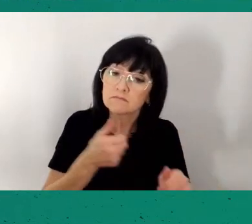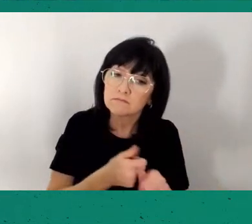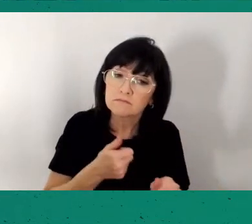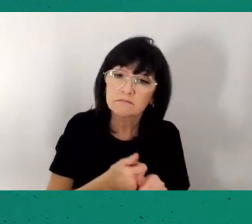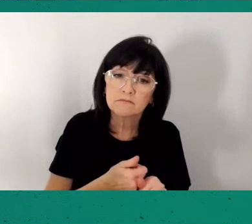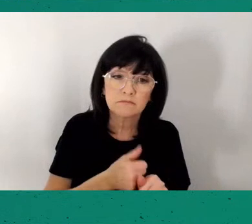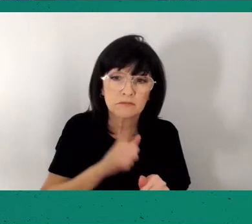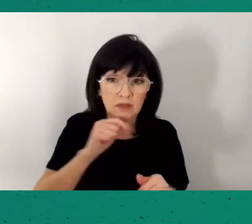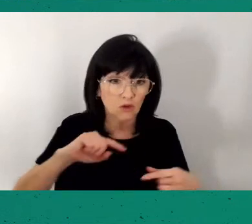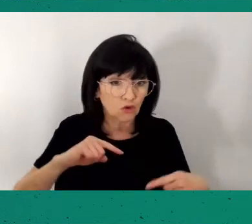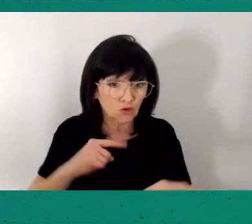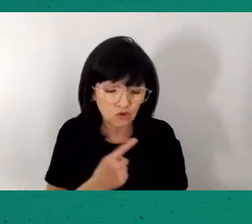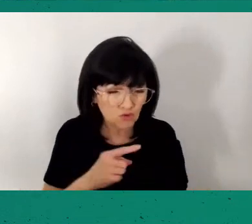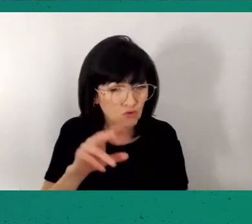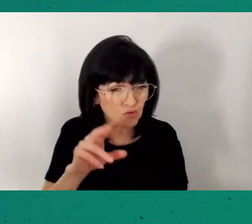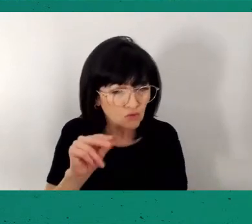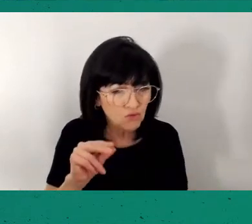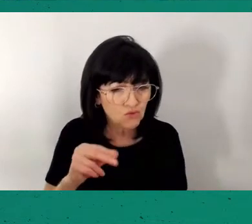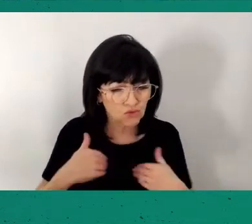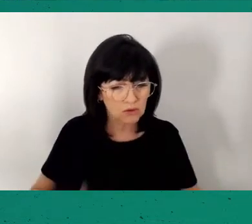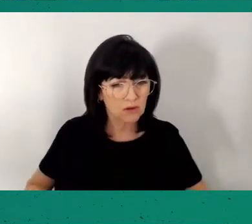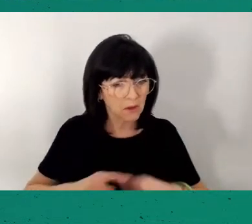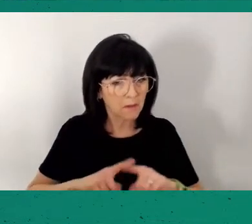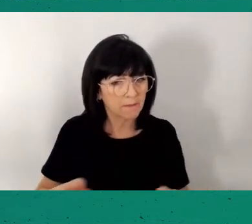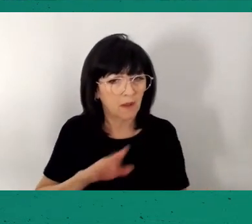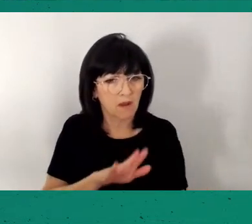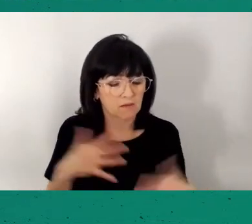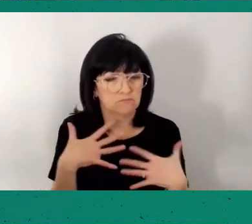vacant until their teacher could be supplied."